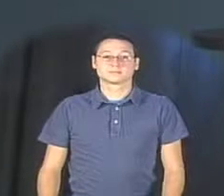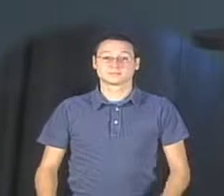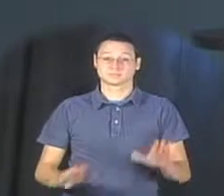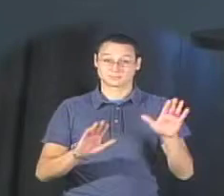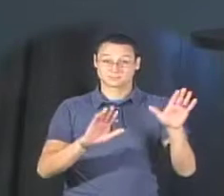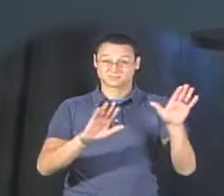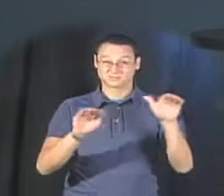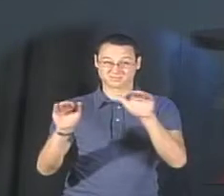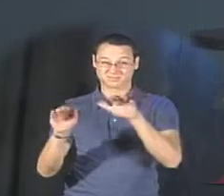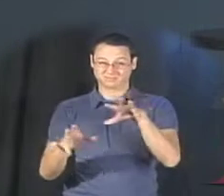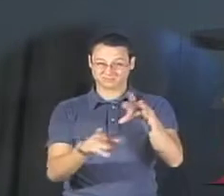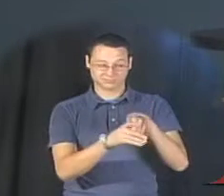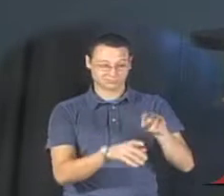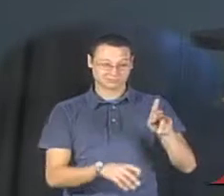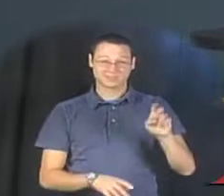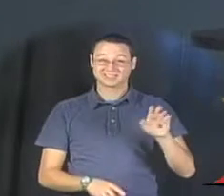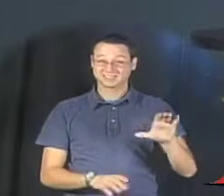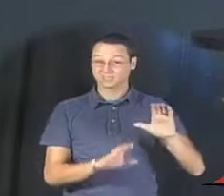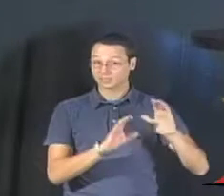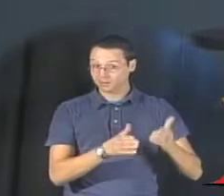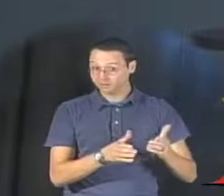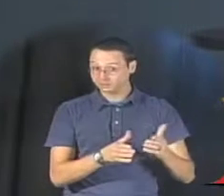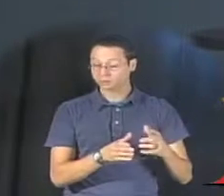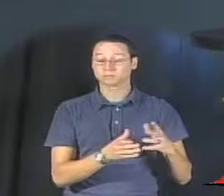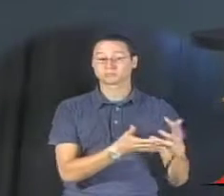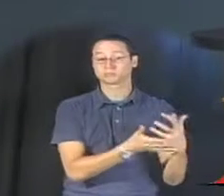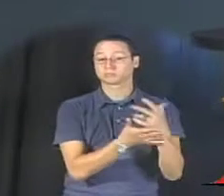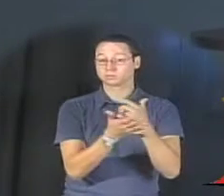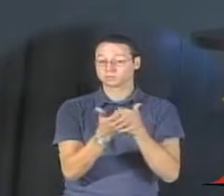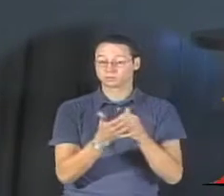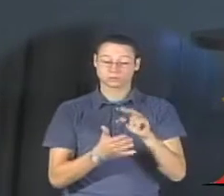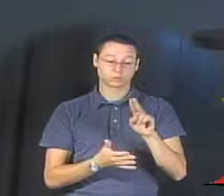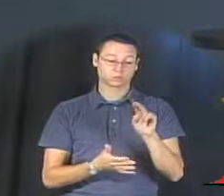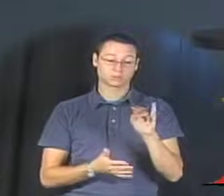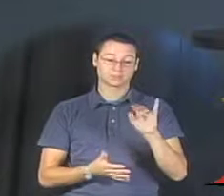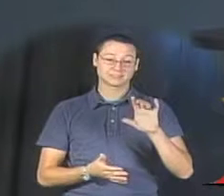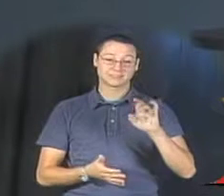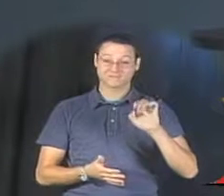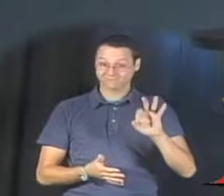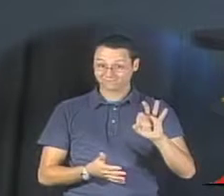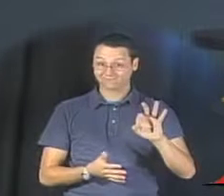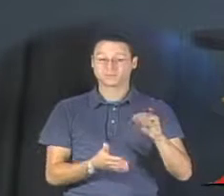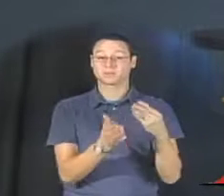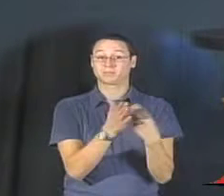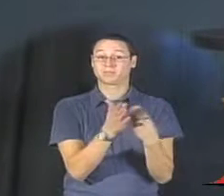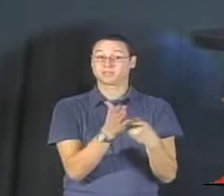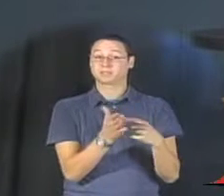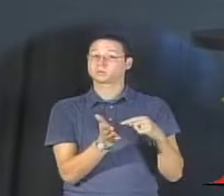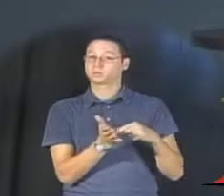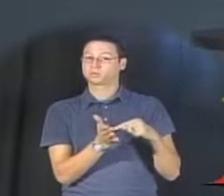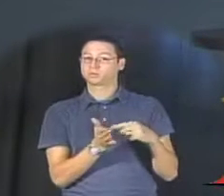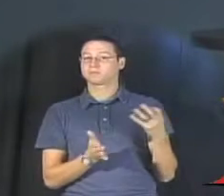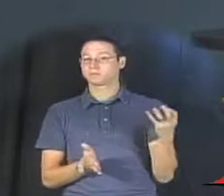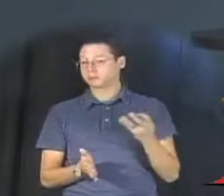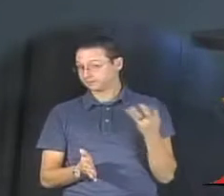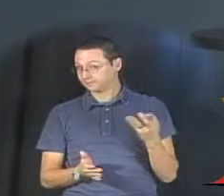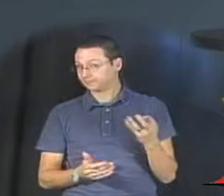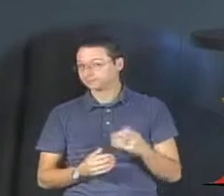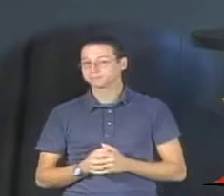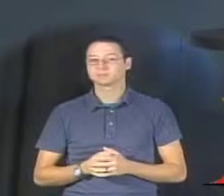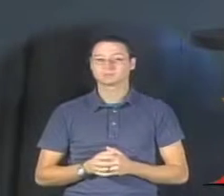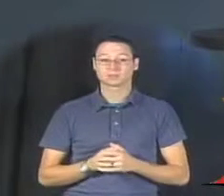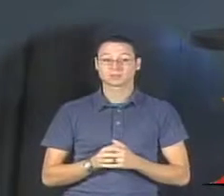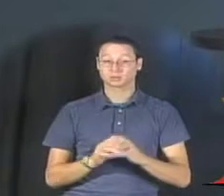Attention all Key Clubbers. If you are collecting for UNICEF, all money is due by Friday. The leading class